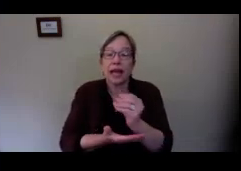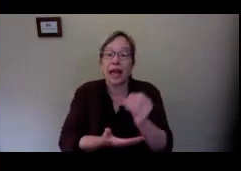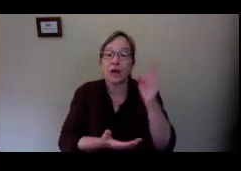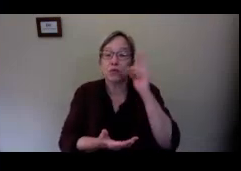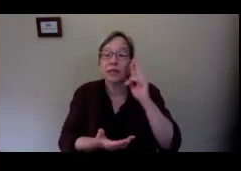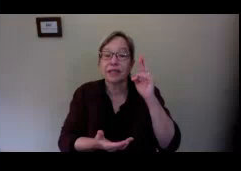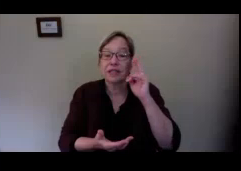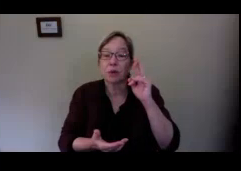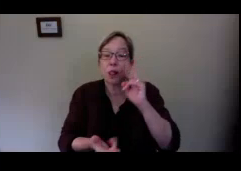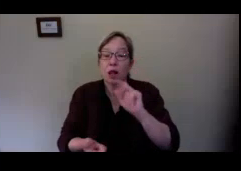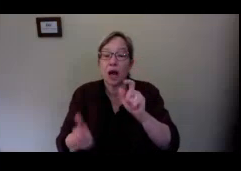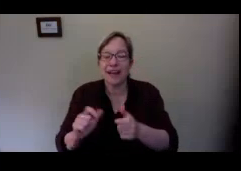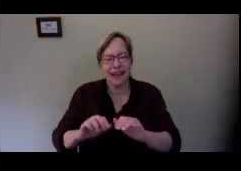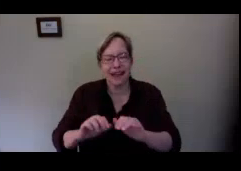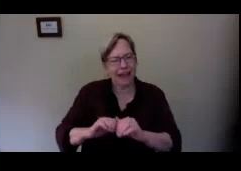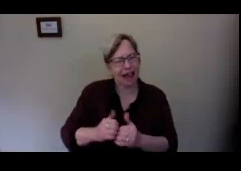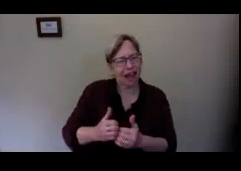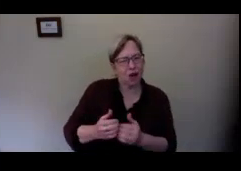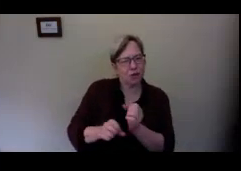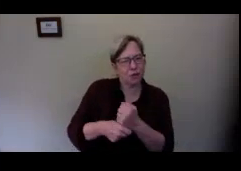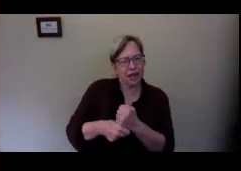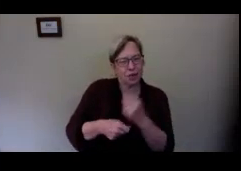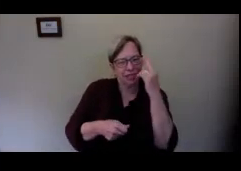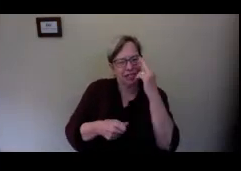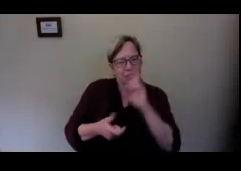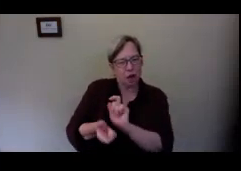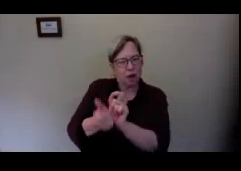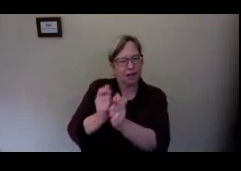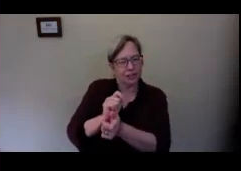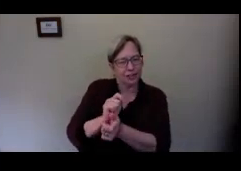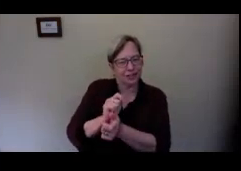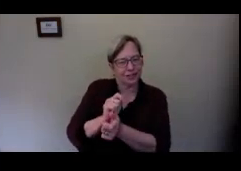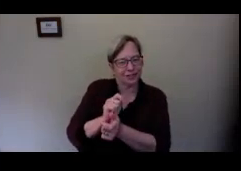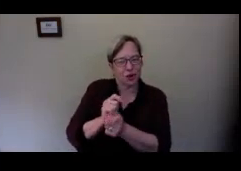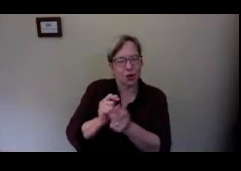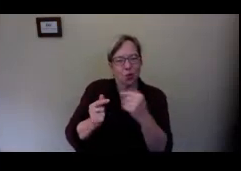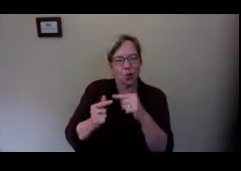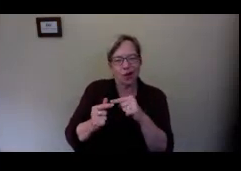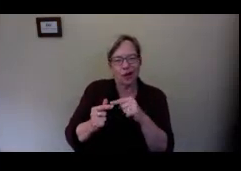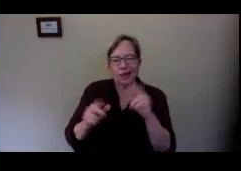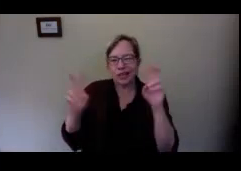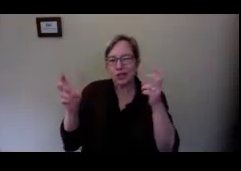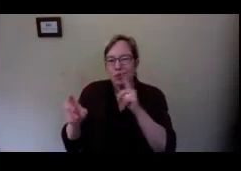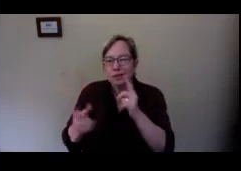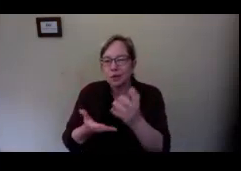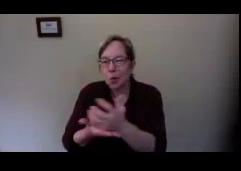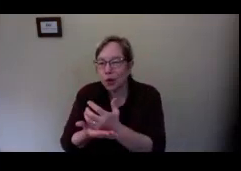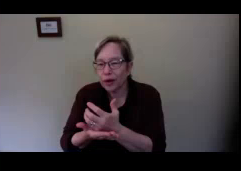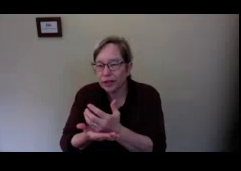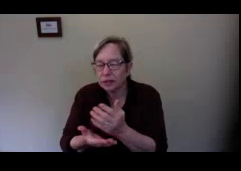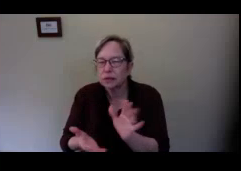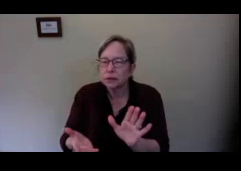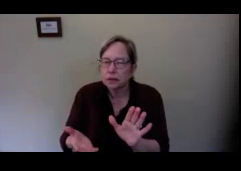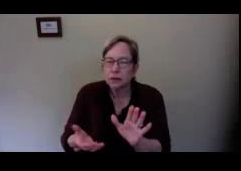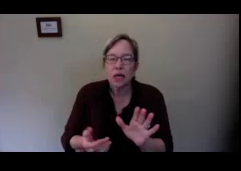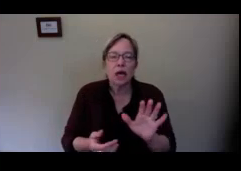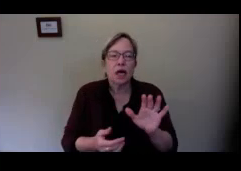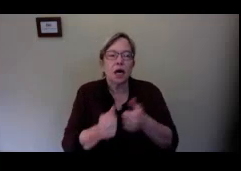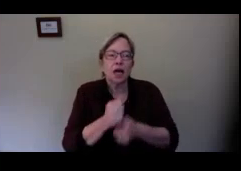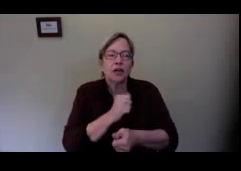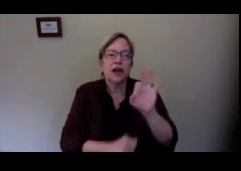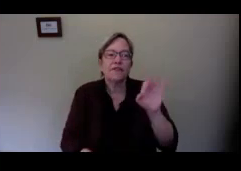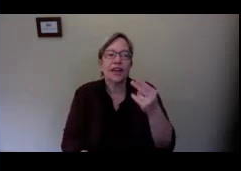how do we make reasonable accommodations when hoarding is the issue? So under the